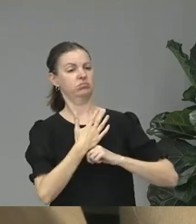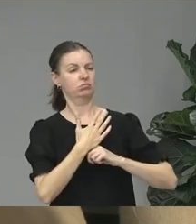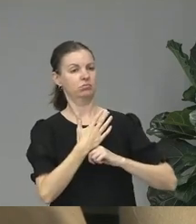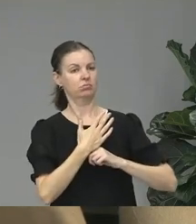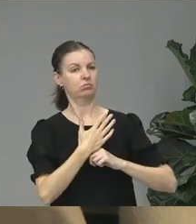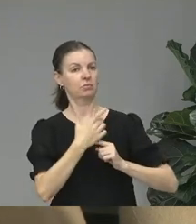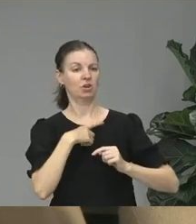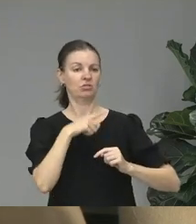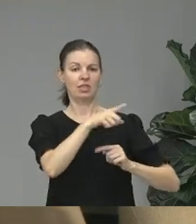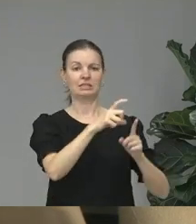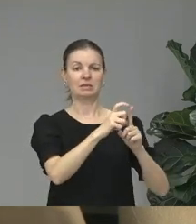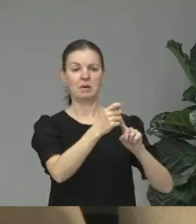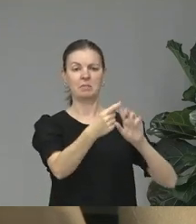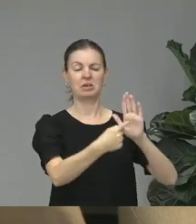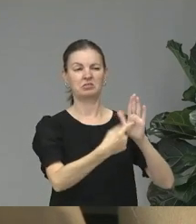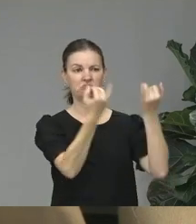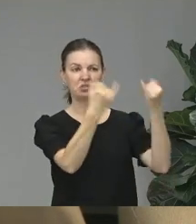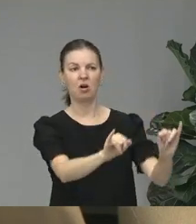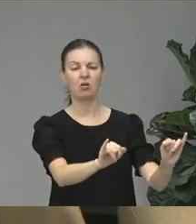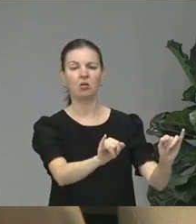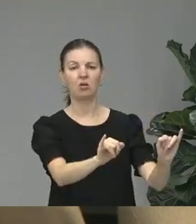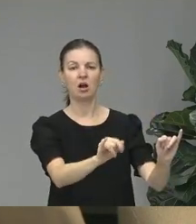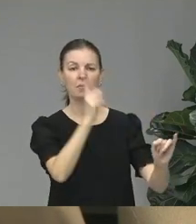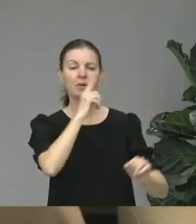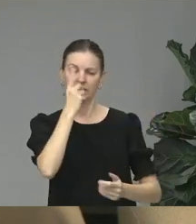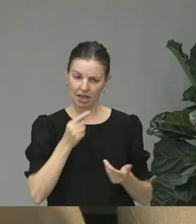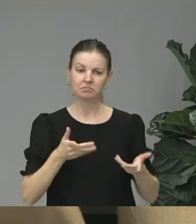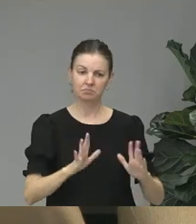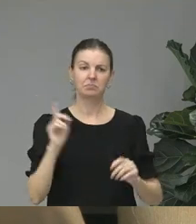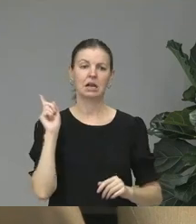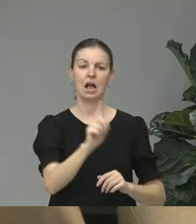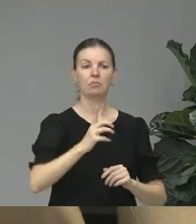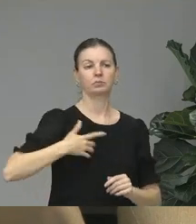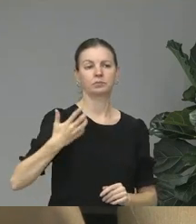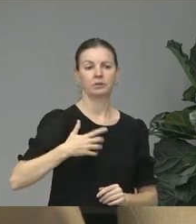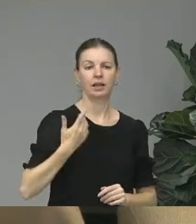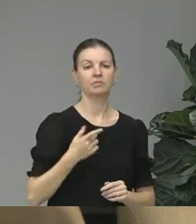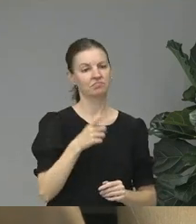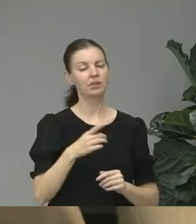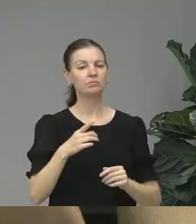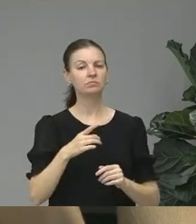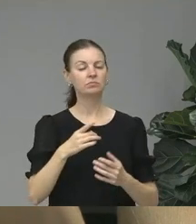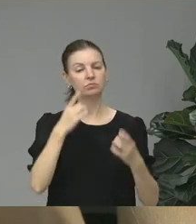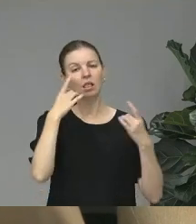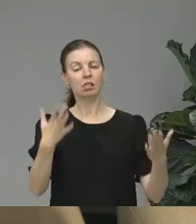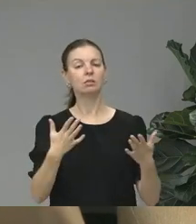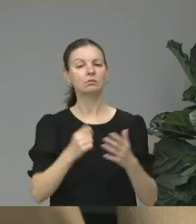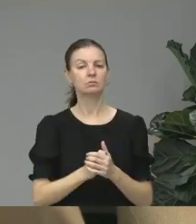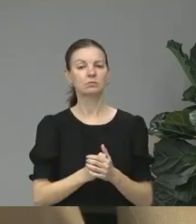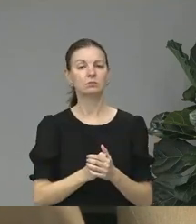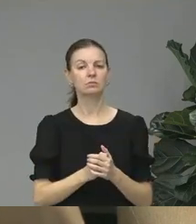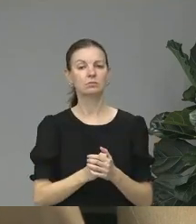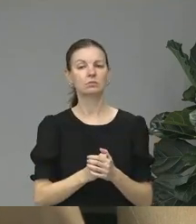particular department, I think that's the most glaring thing to me. I think it's too